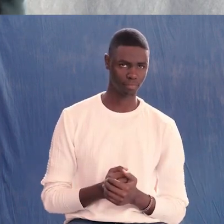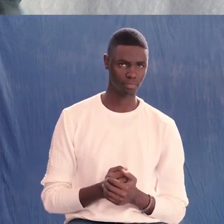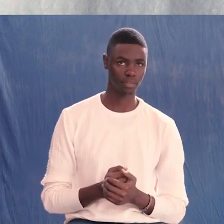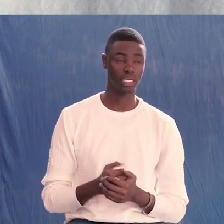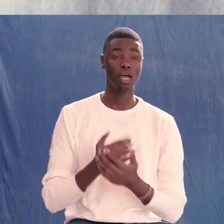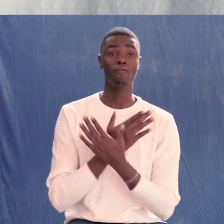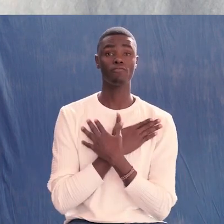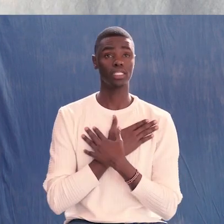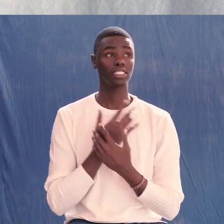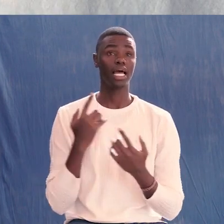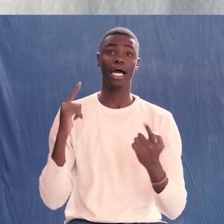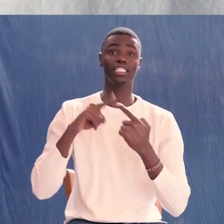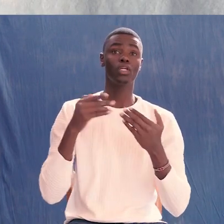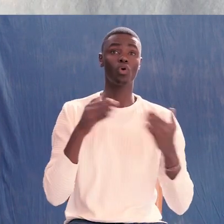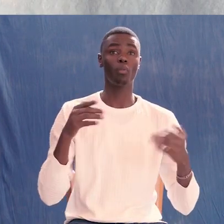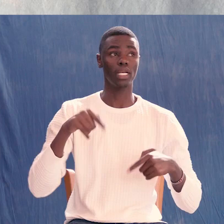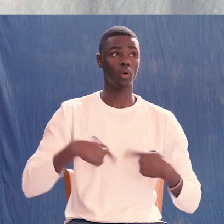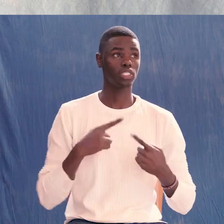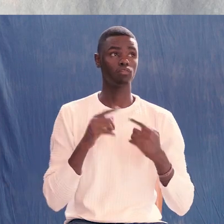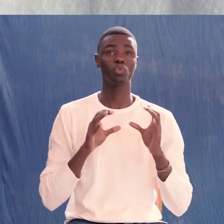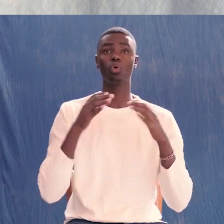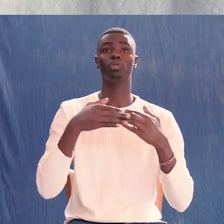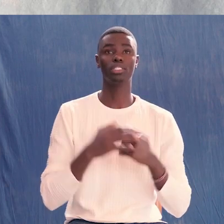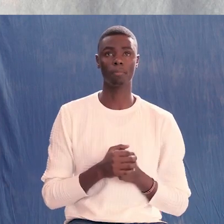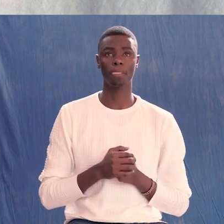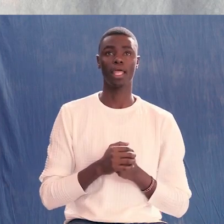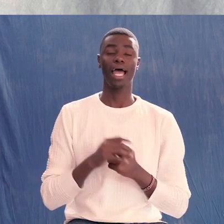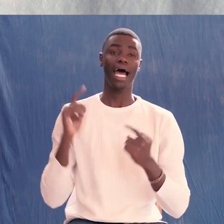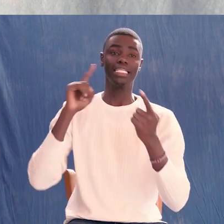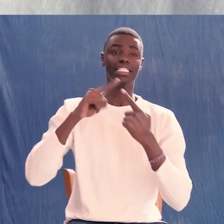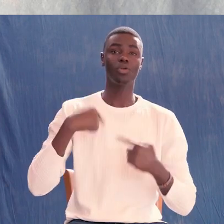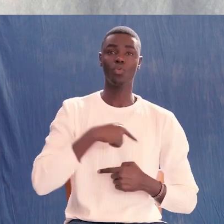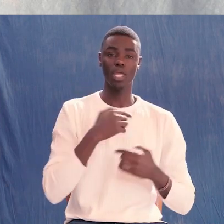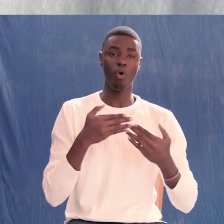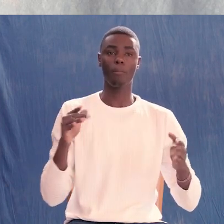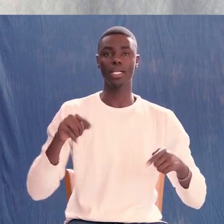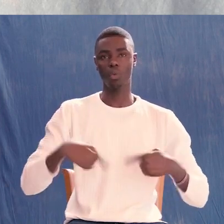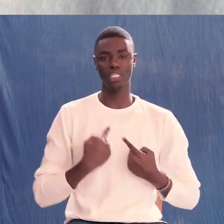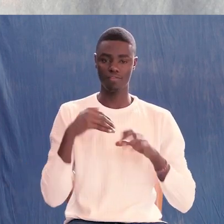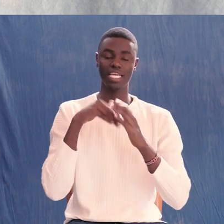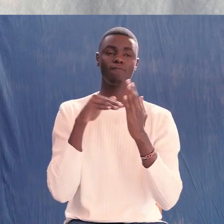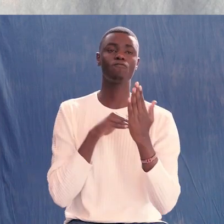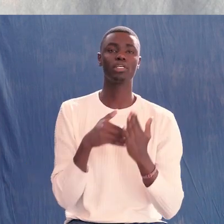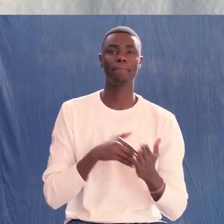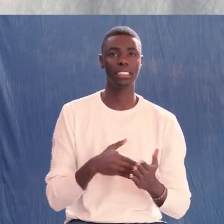And friends, unless we open ourselves to community, unless we open ourselves invulnerability?